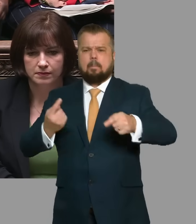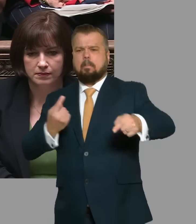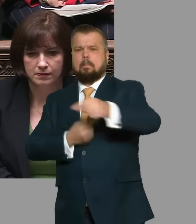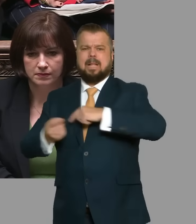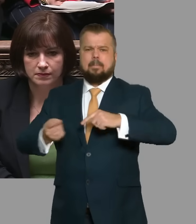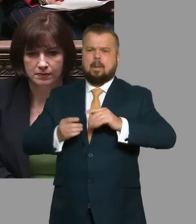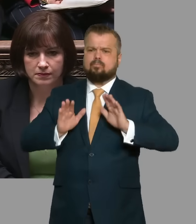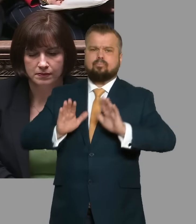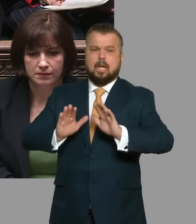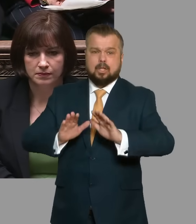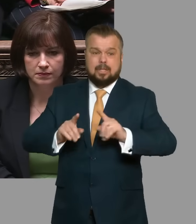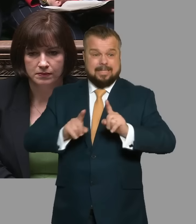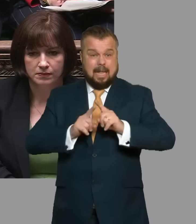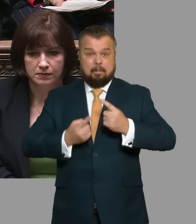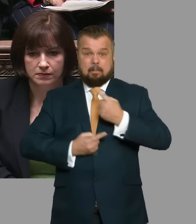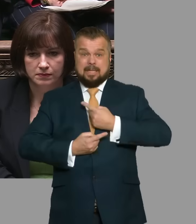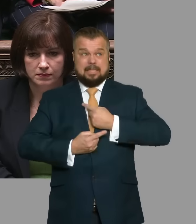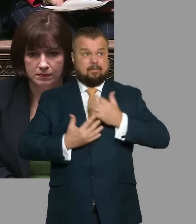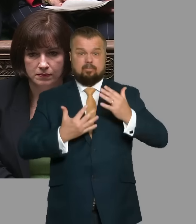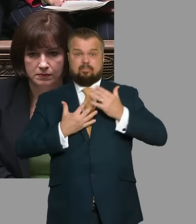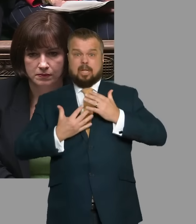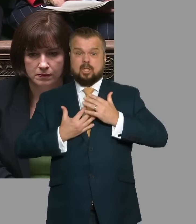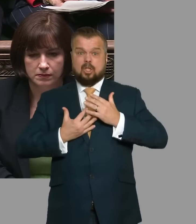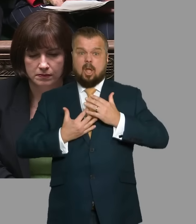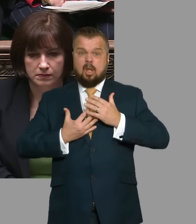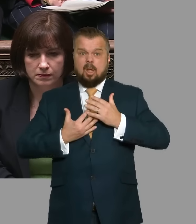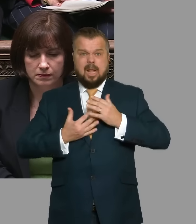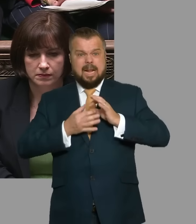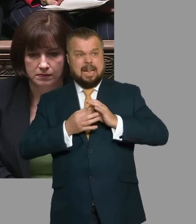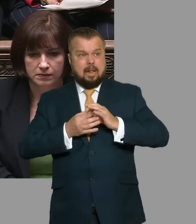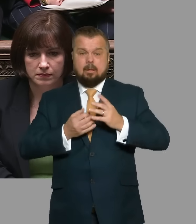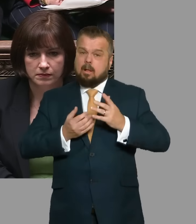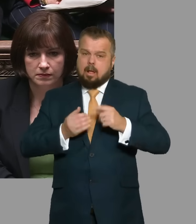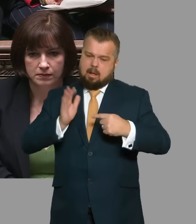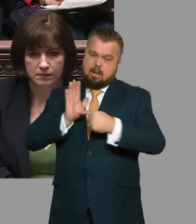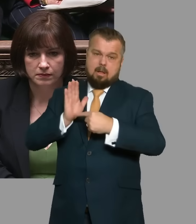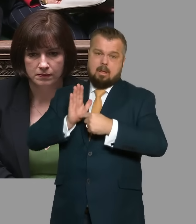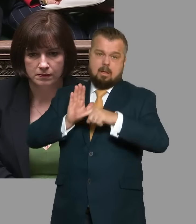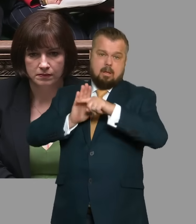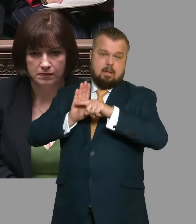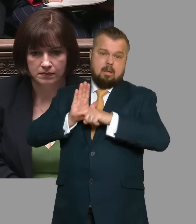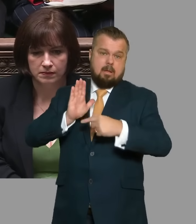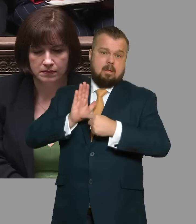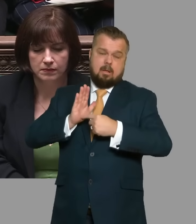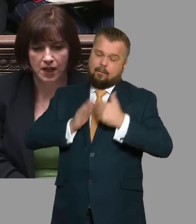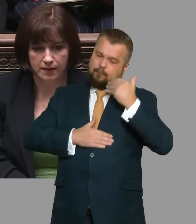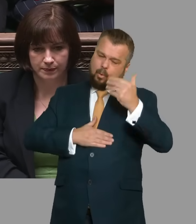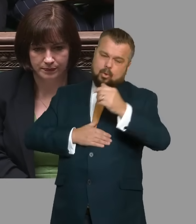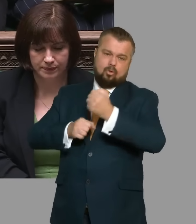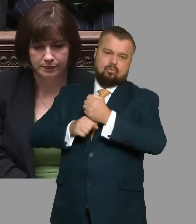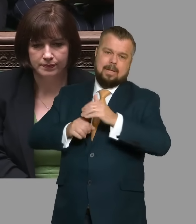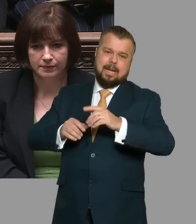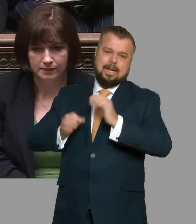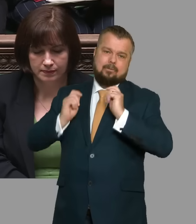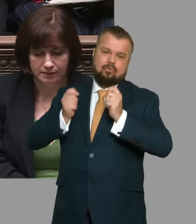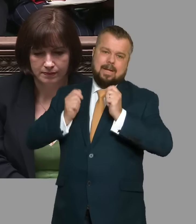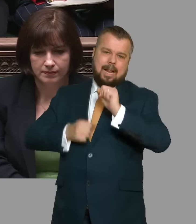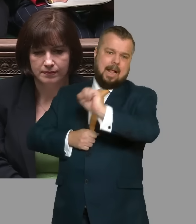Mr. Speaker, he wants me to yield on my position, and I'm not going to do so.